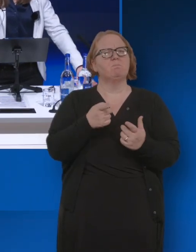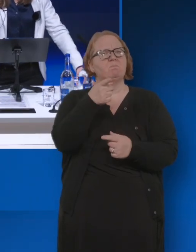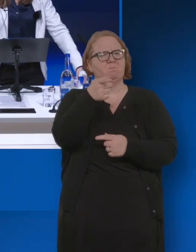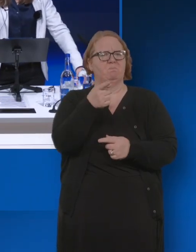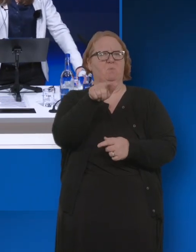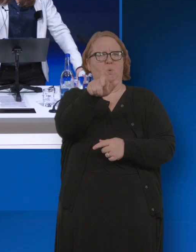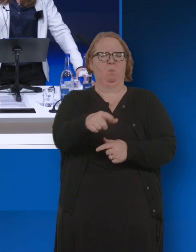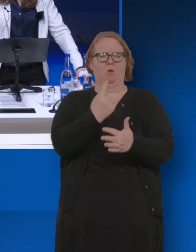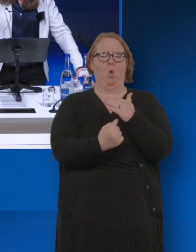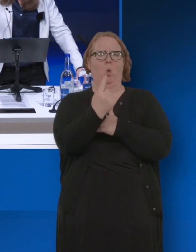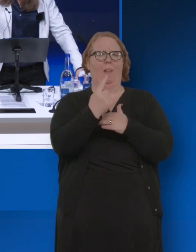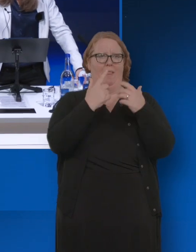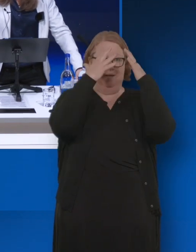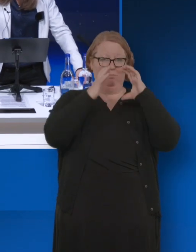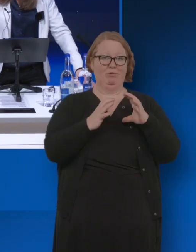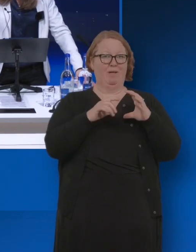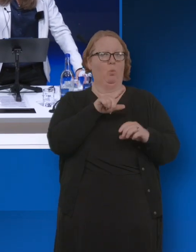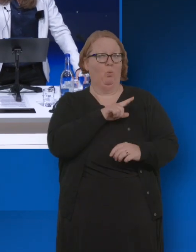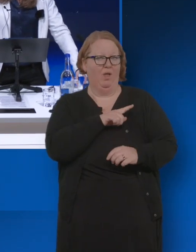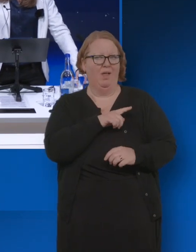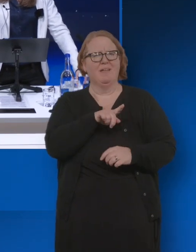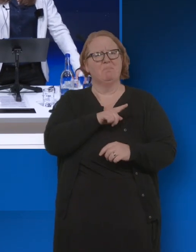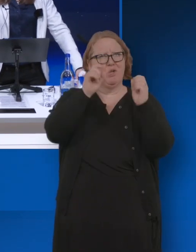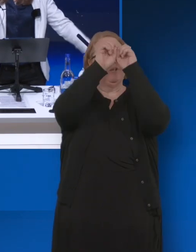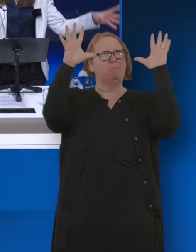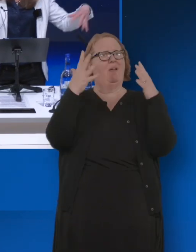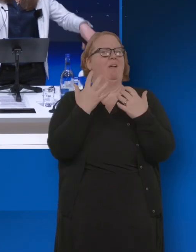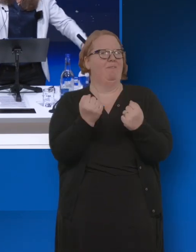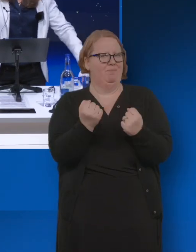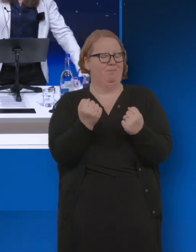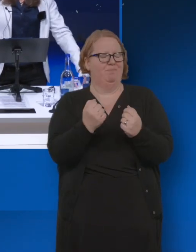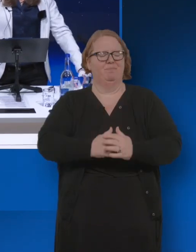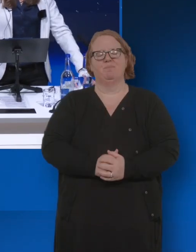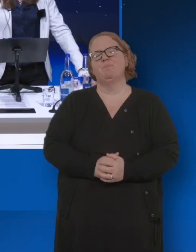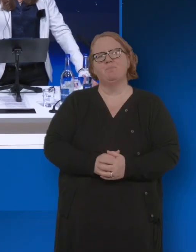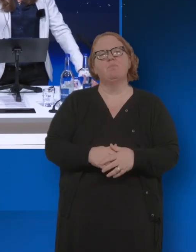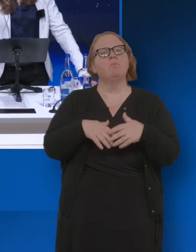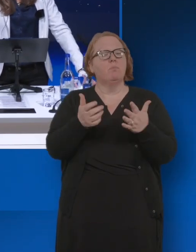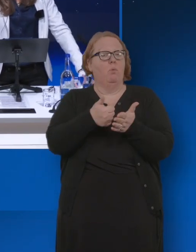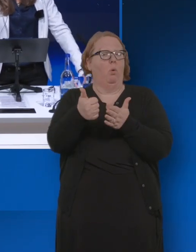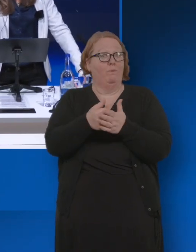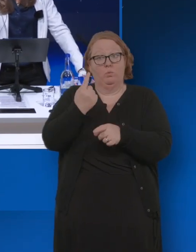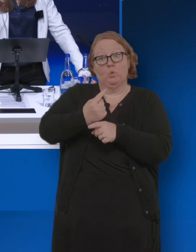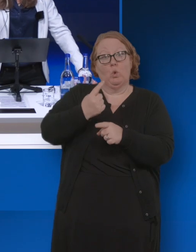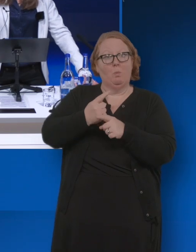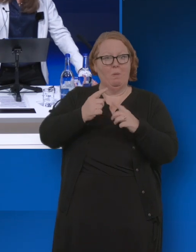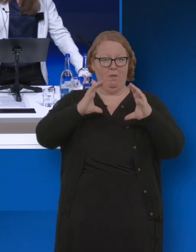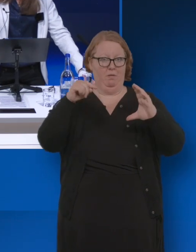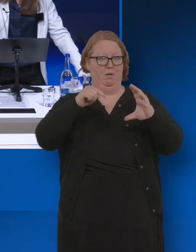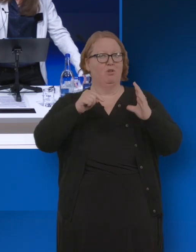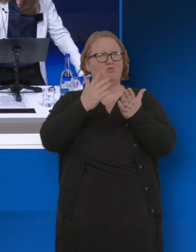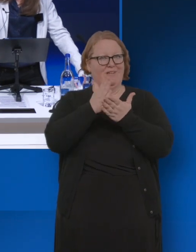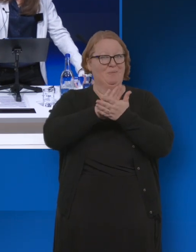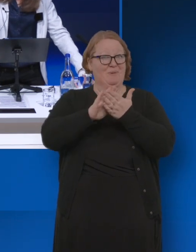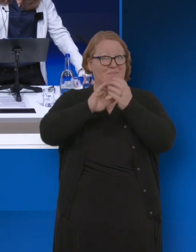just a brain, by the way, is because you also have a mind. And often, well, we'll get into this, but often we talk about the brain and we actually